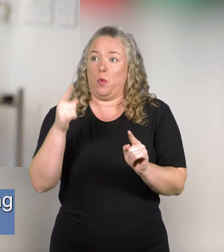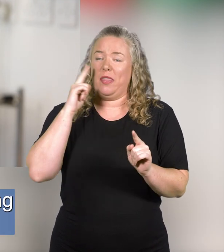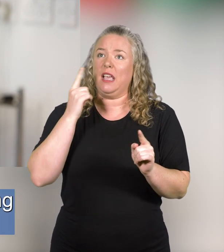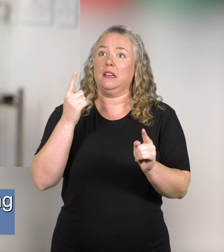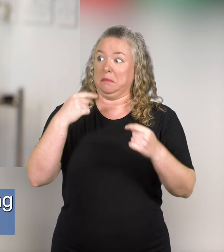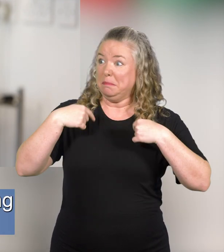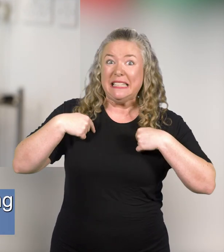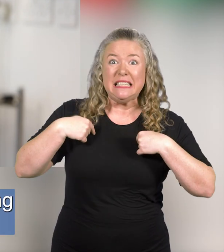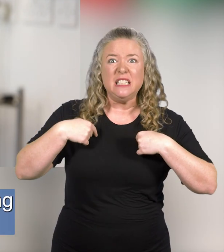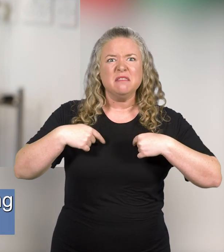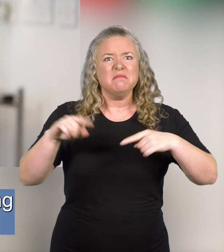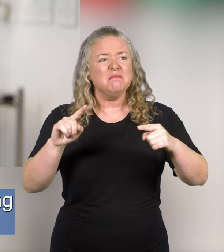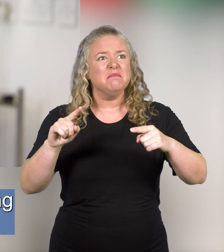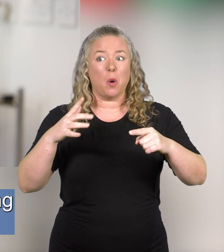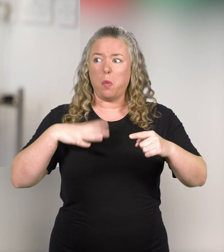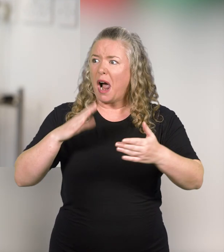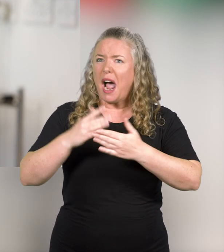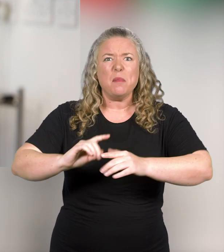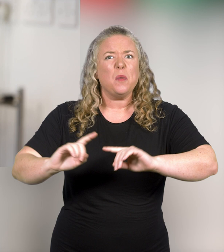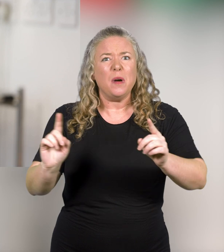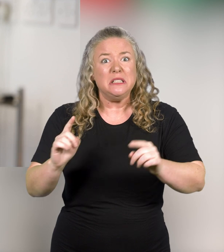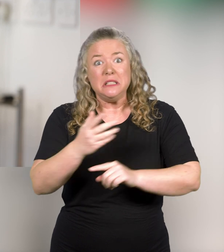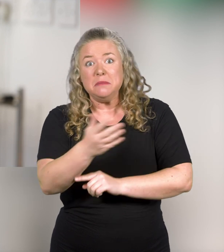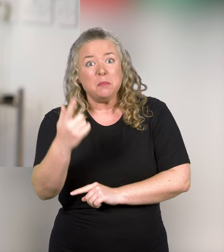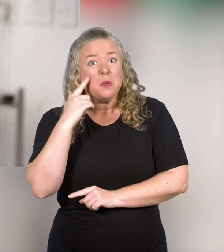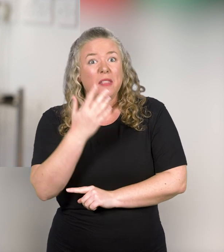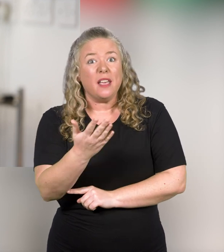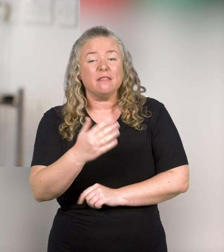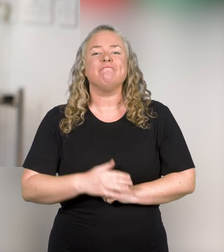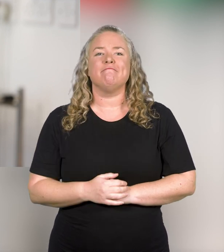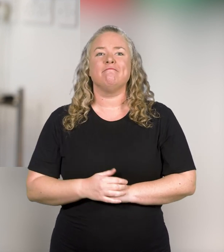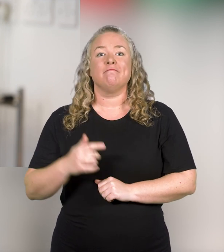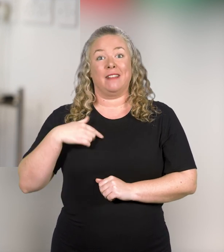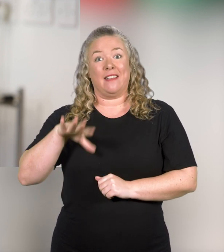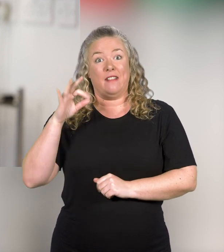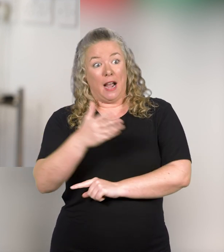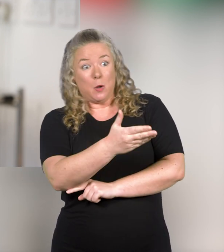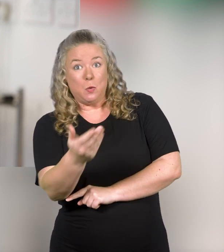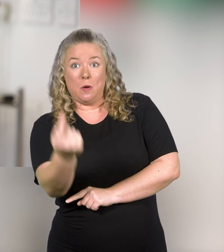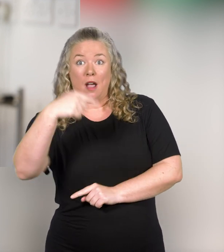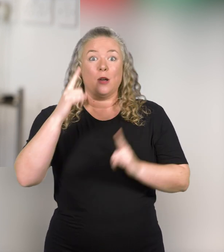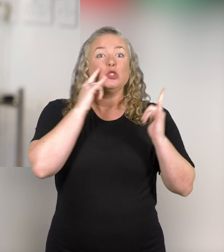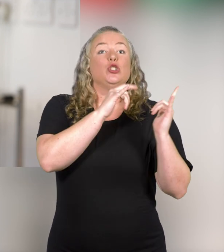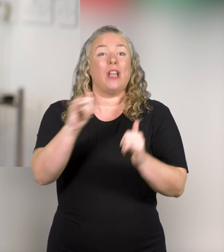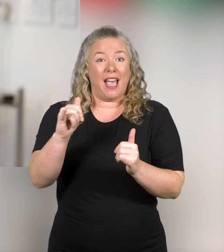you've been invited for a targeted lung health check and I suppose the next question is, is this for you? Is this what you want?